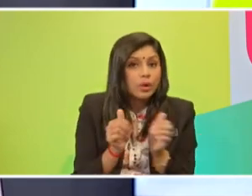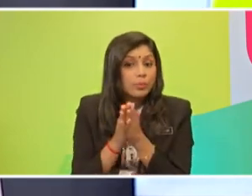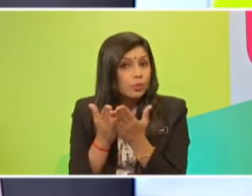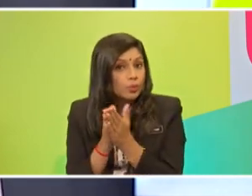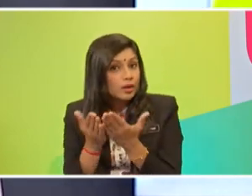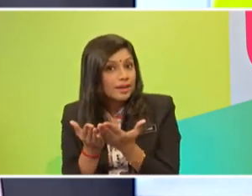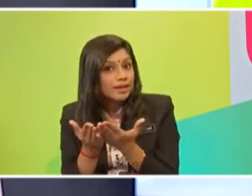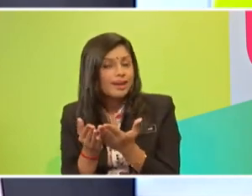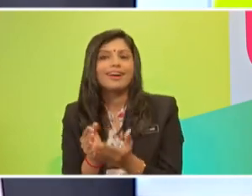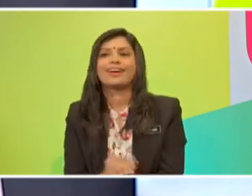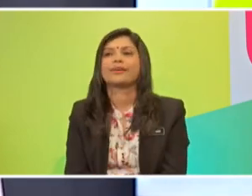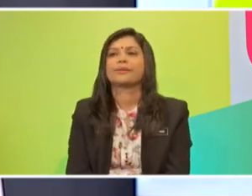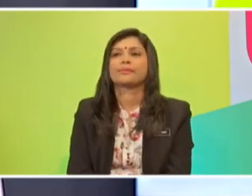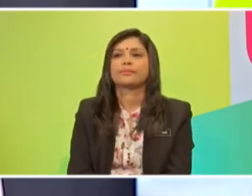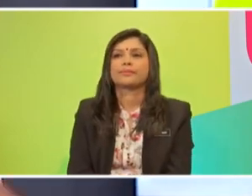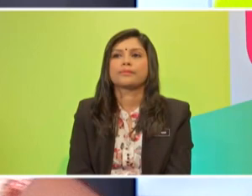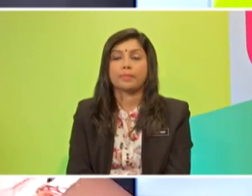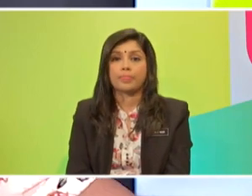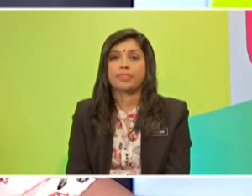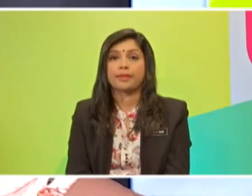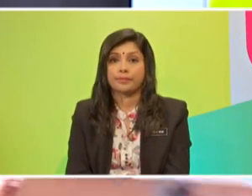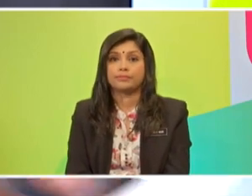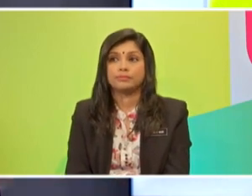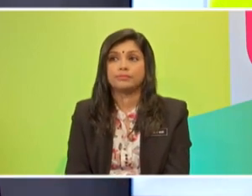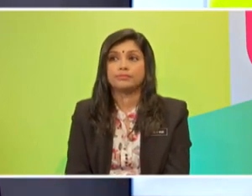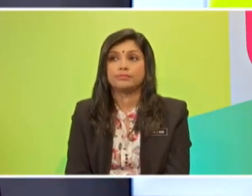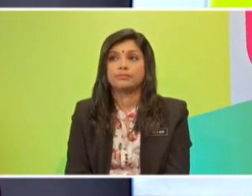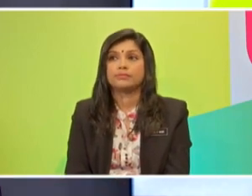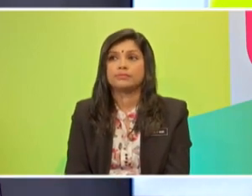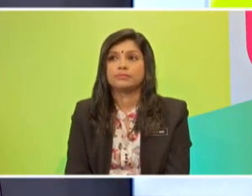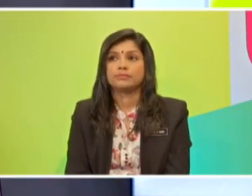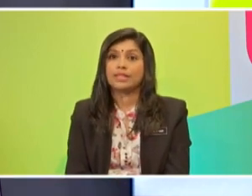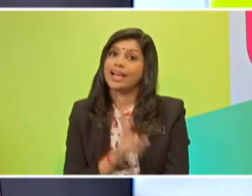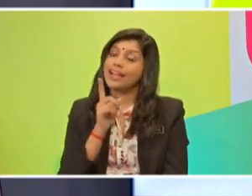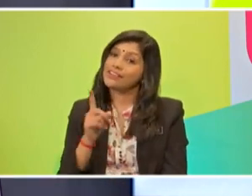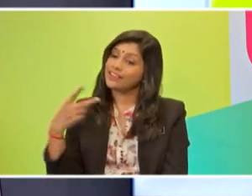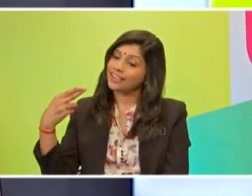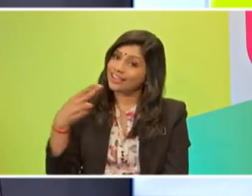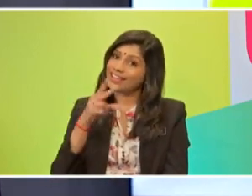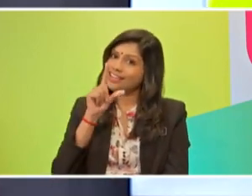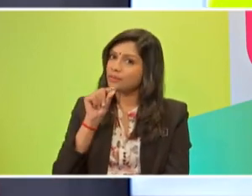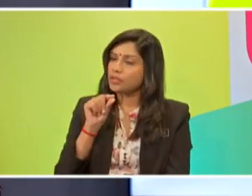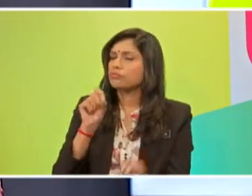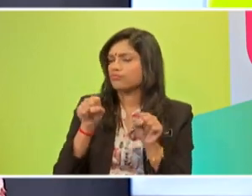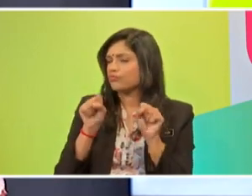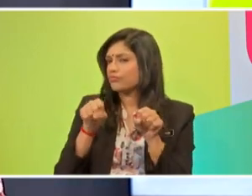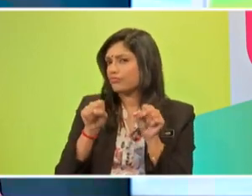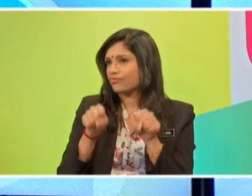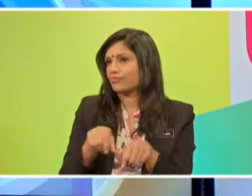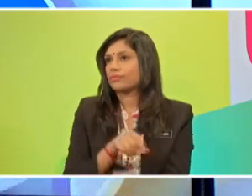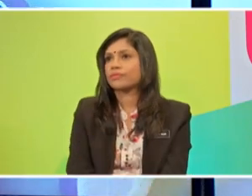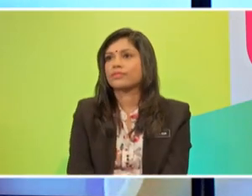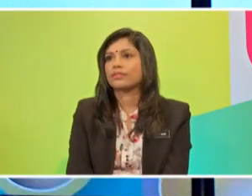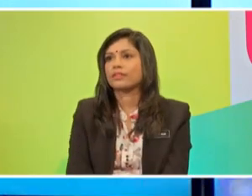can even print it out and cut it, and you can paste like this. Oh, something like this.